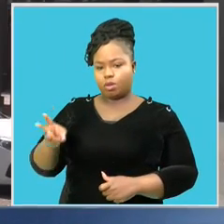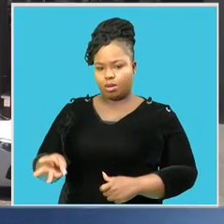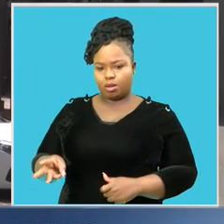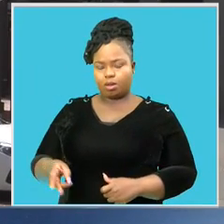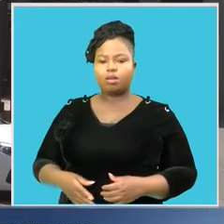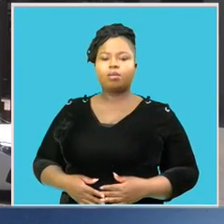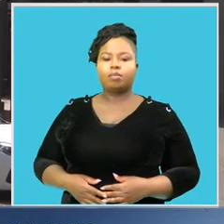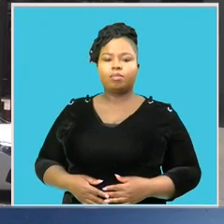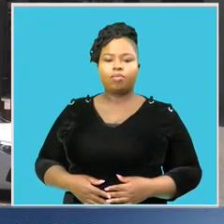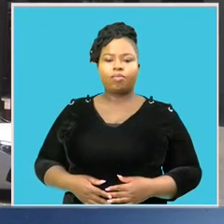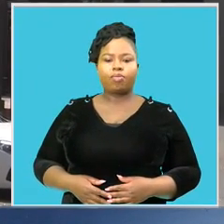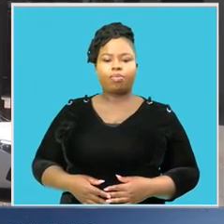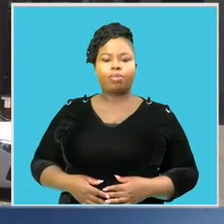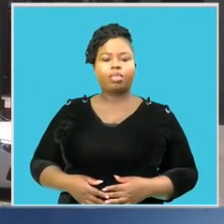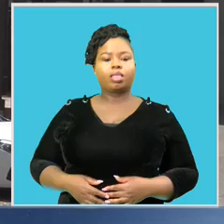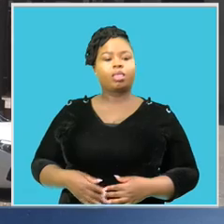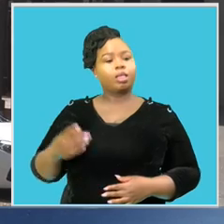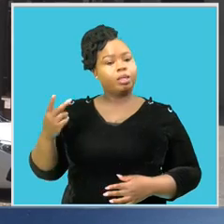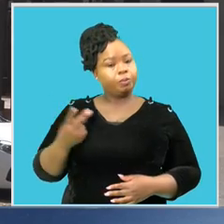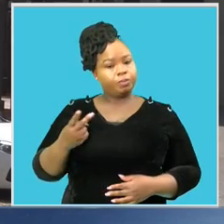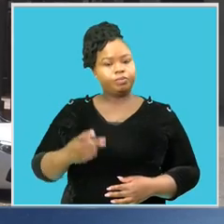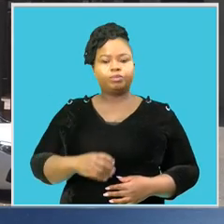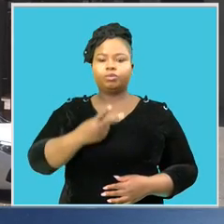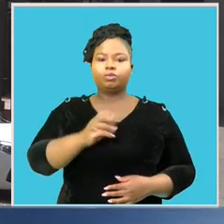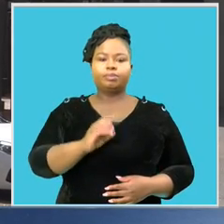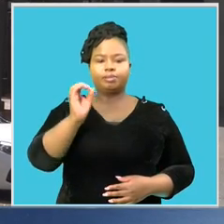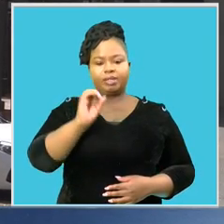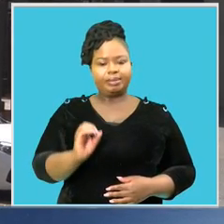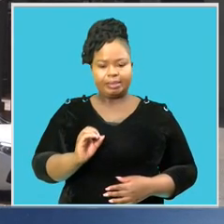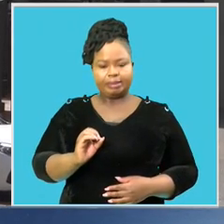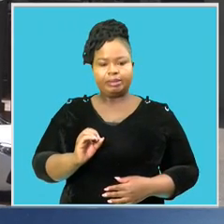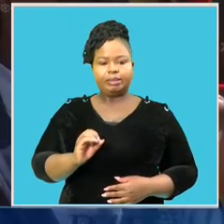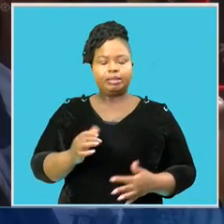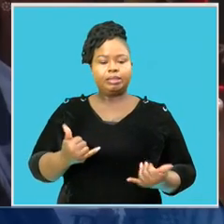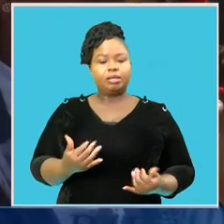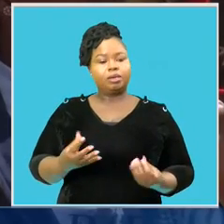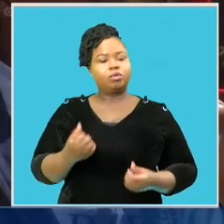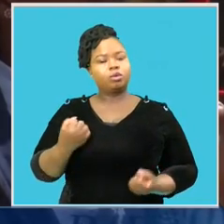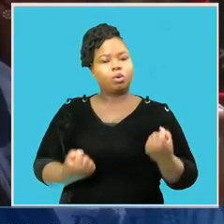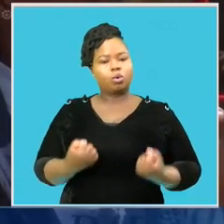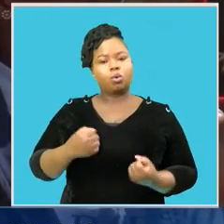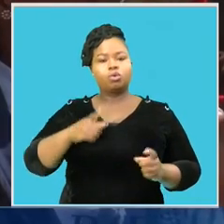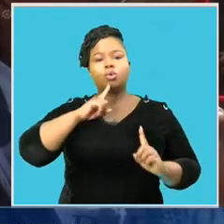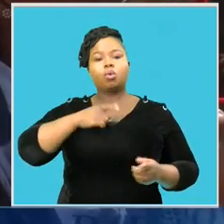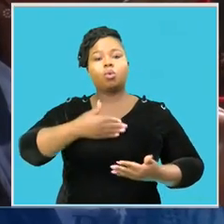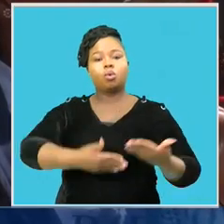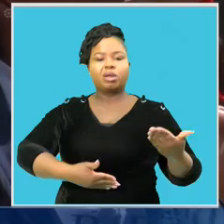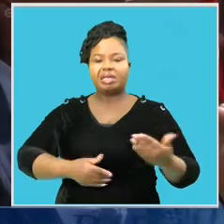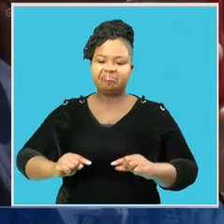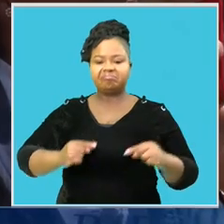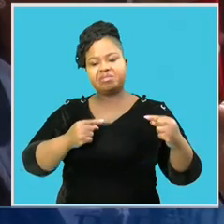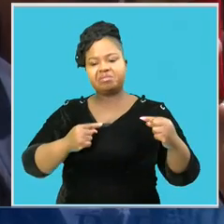to be owed so much money. And also again, 20% where it's sitting with the court orders, where people are